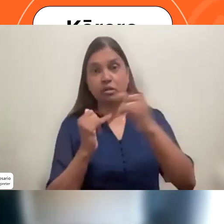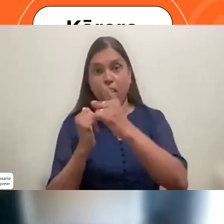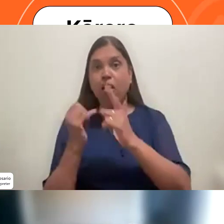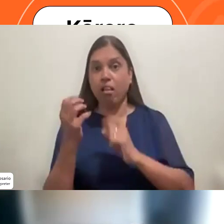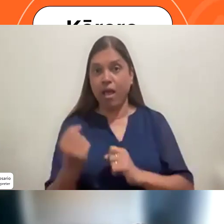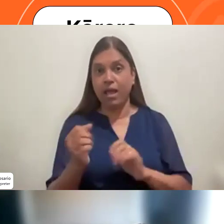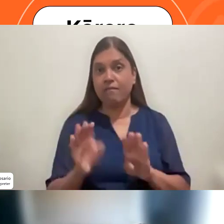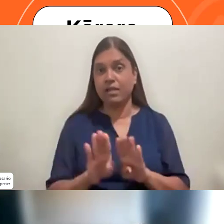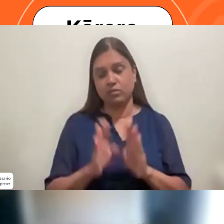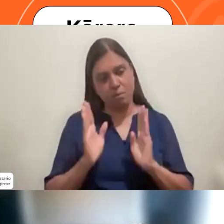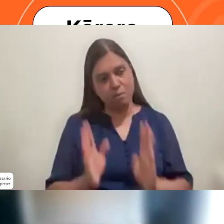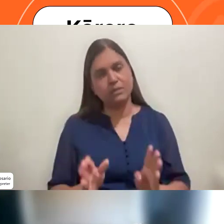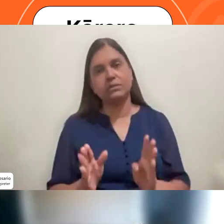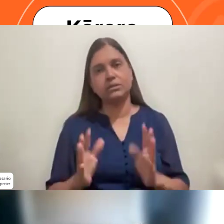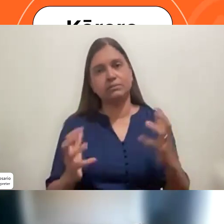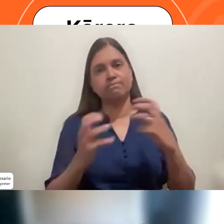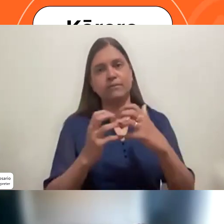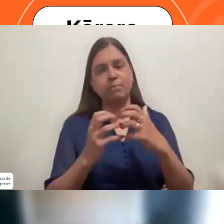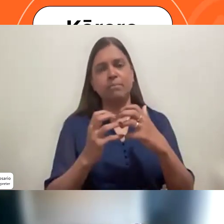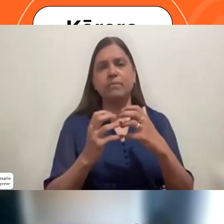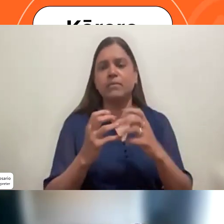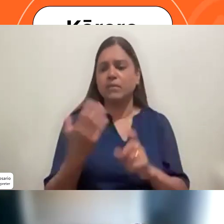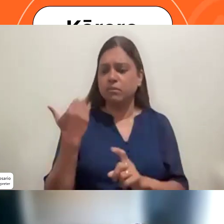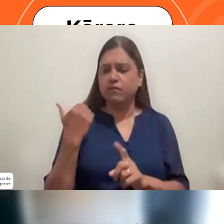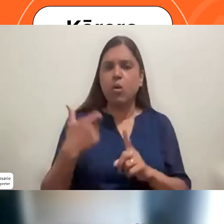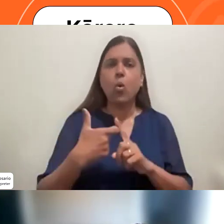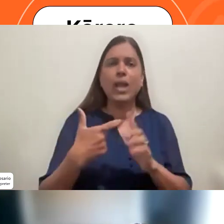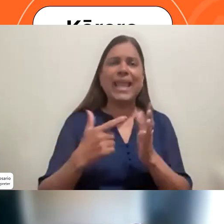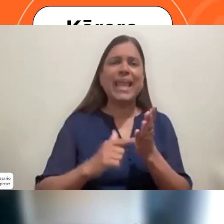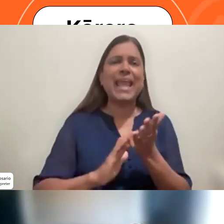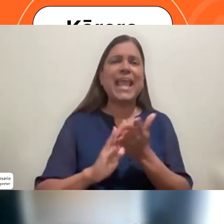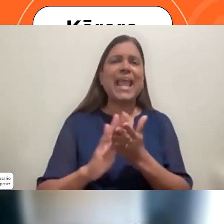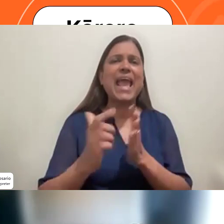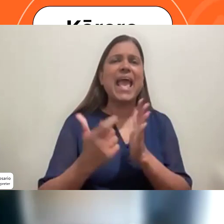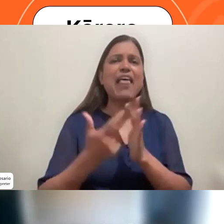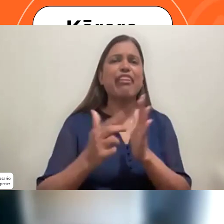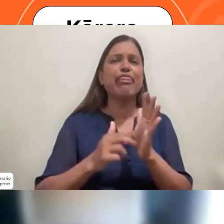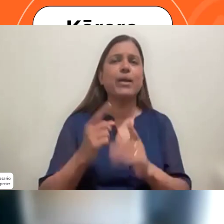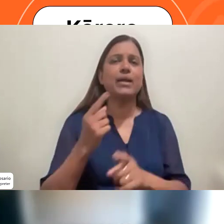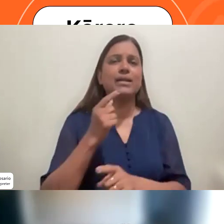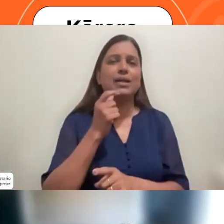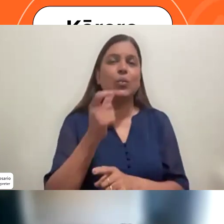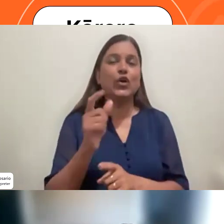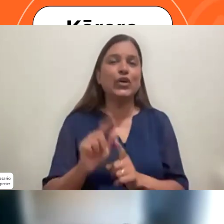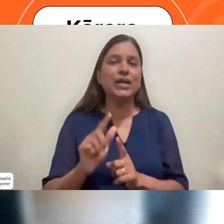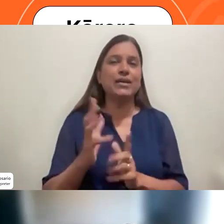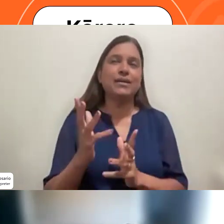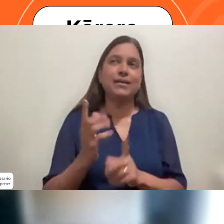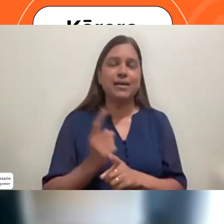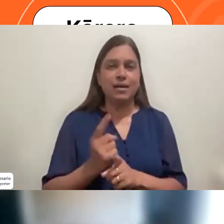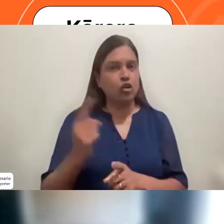again, as Catherine earlier mentioned, the spirit of the requirements, not just with a focus on